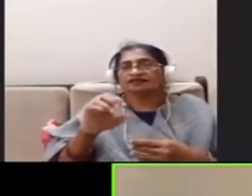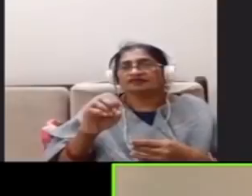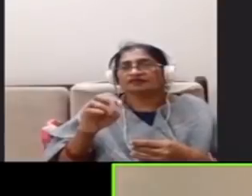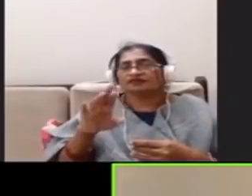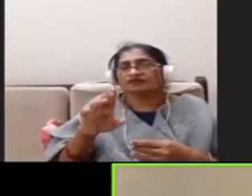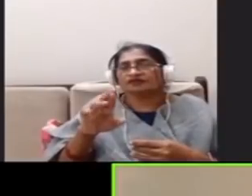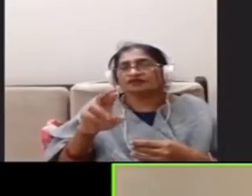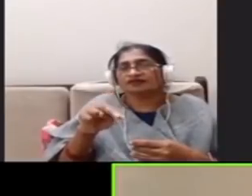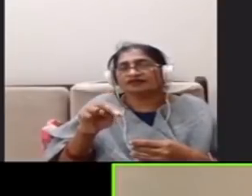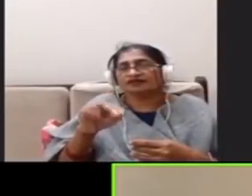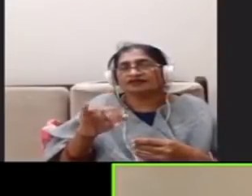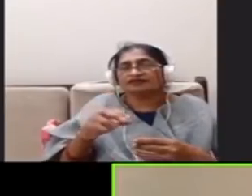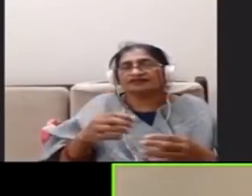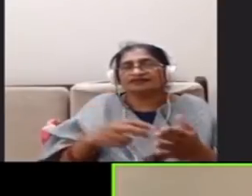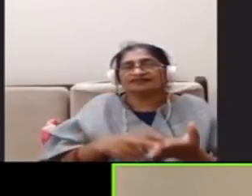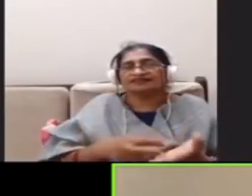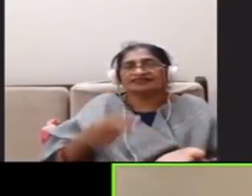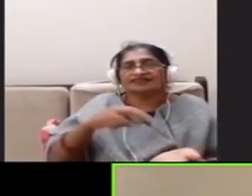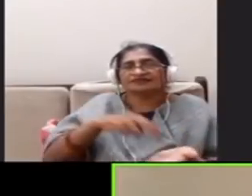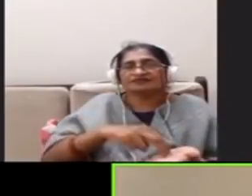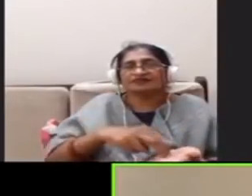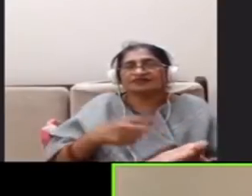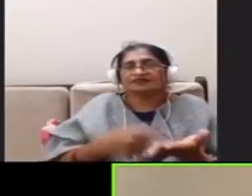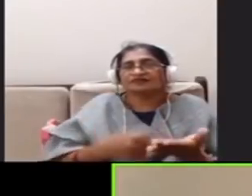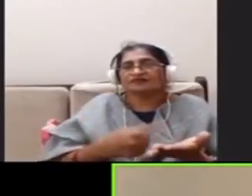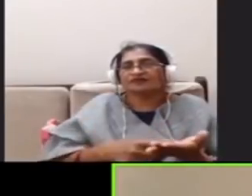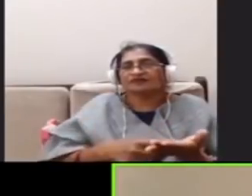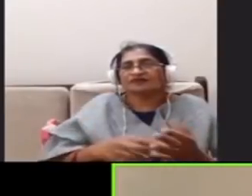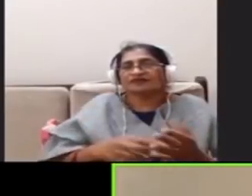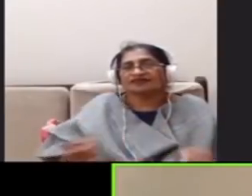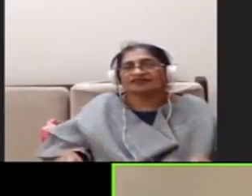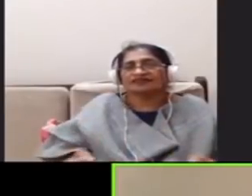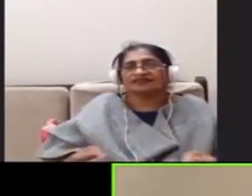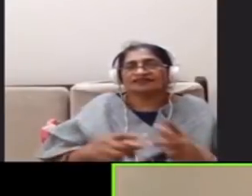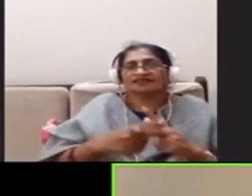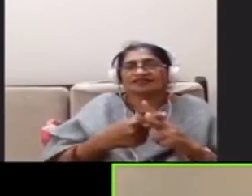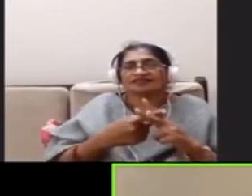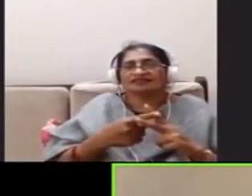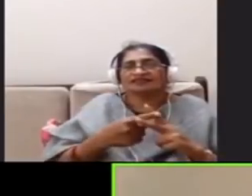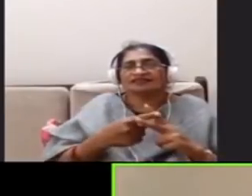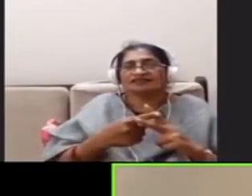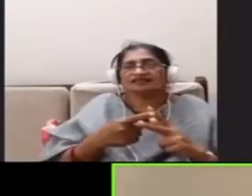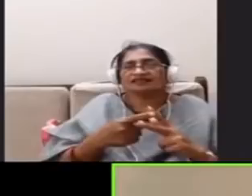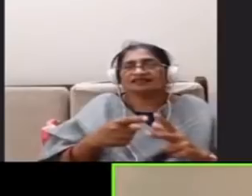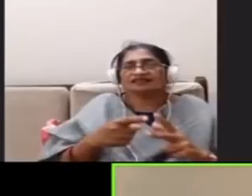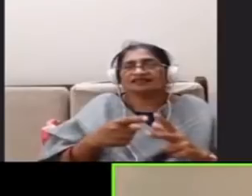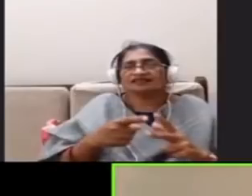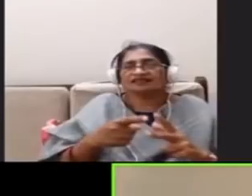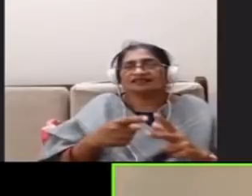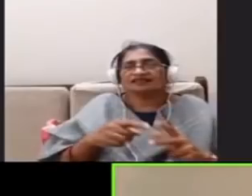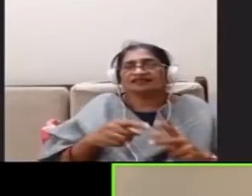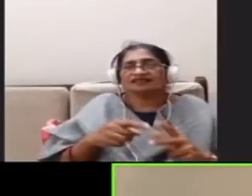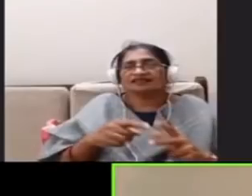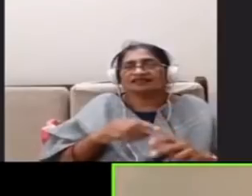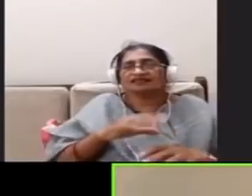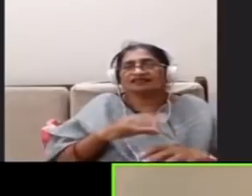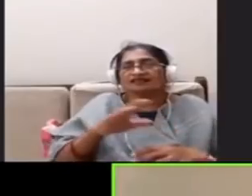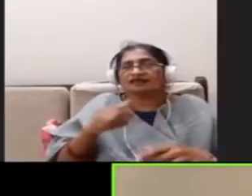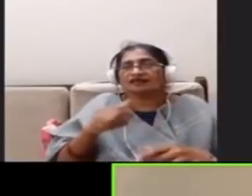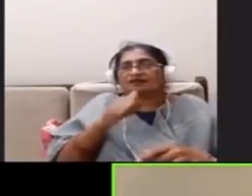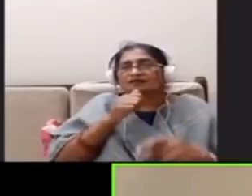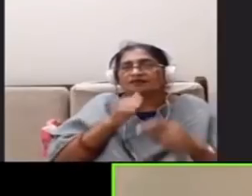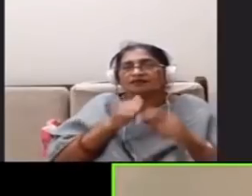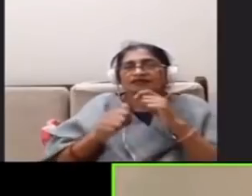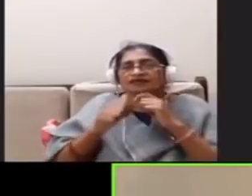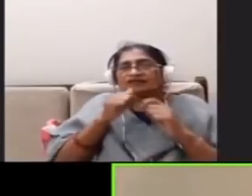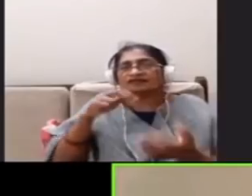I have to step out for meetings because my day is just starting, and I think all of you are very patient whose day is just ending. I'm going to have to leave shortly, but